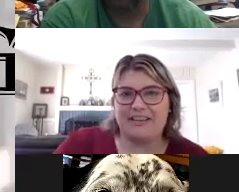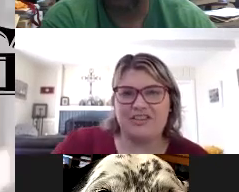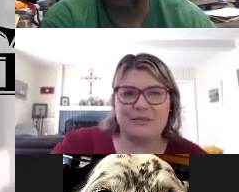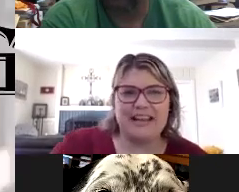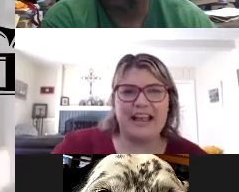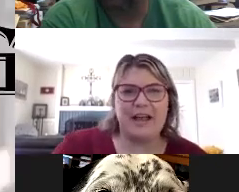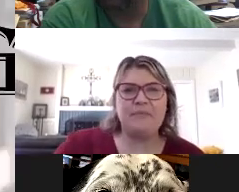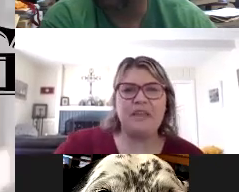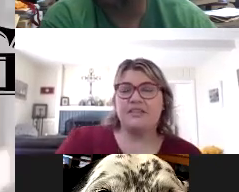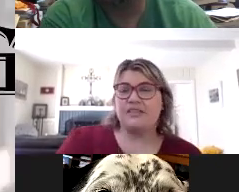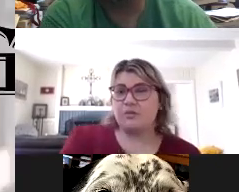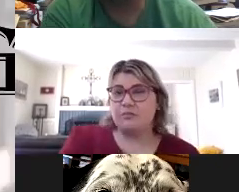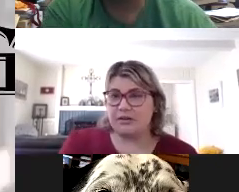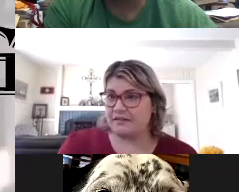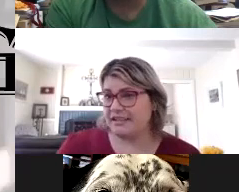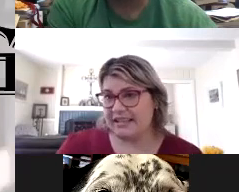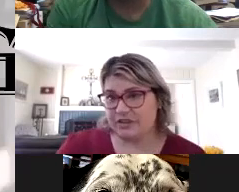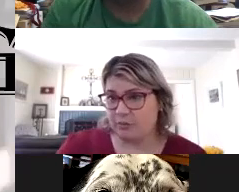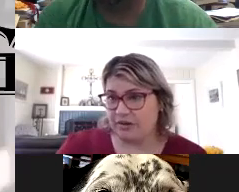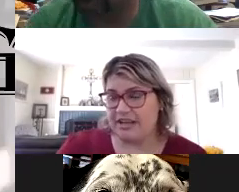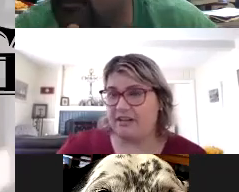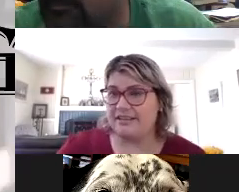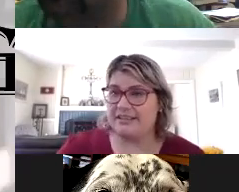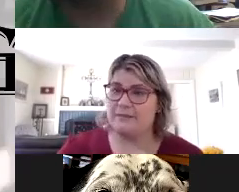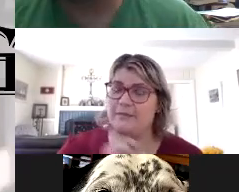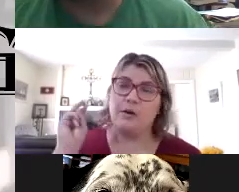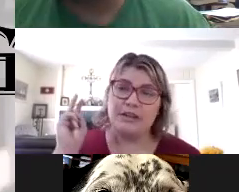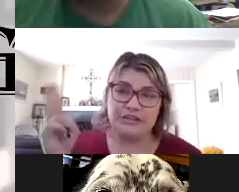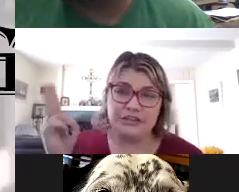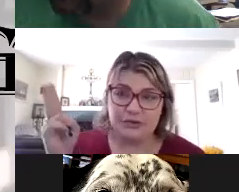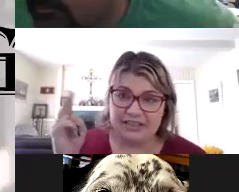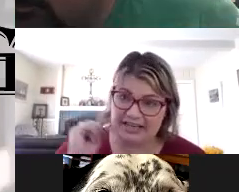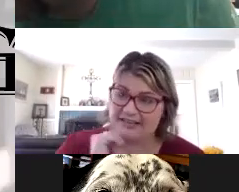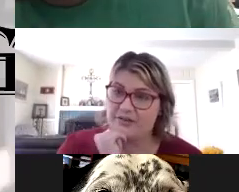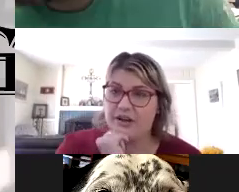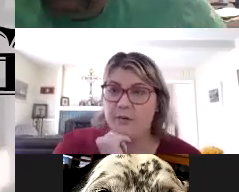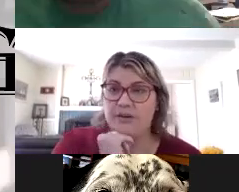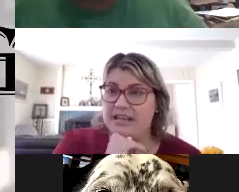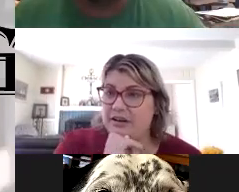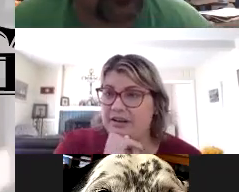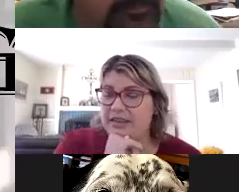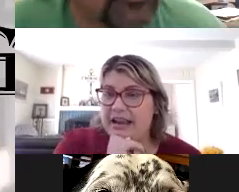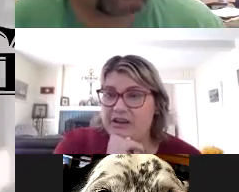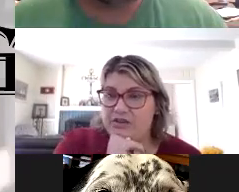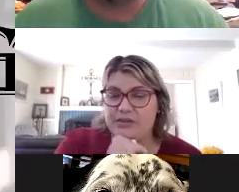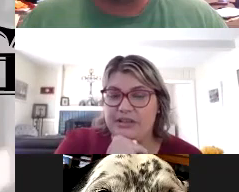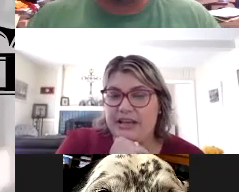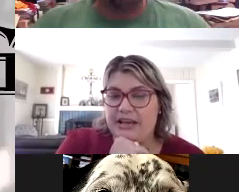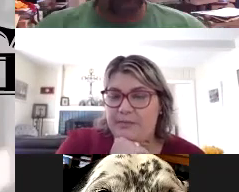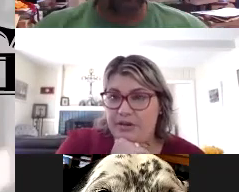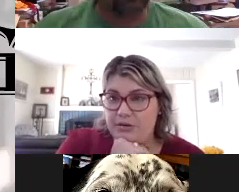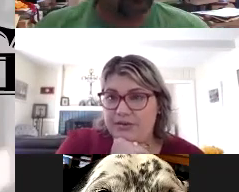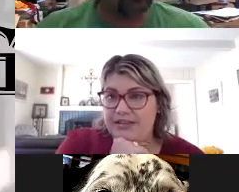come back in just a minute. So most of these states are winner-take-all system. The only two states that are not winner-take-all that